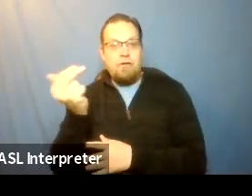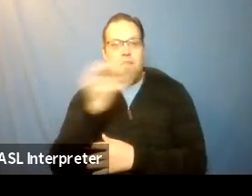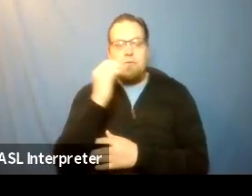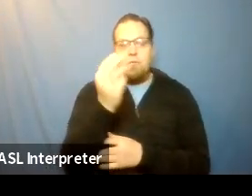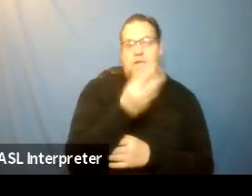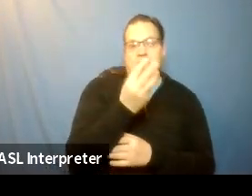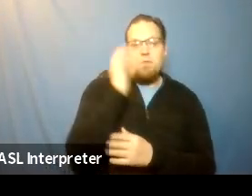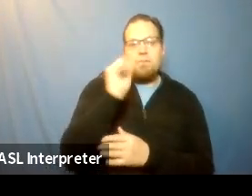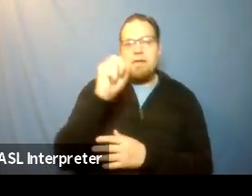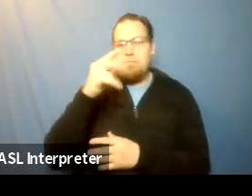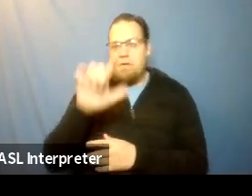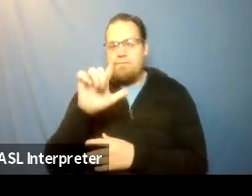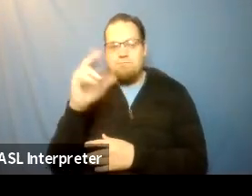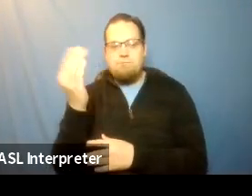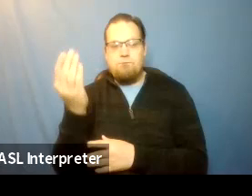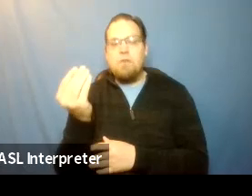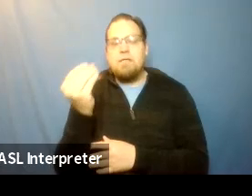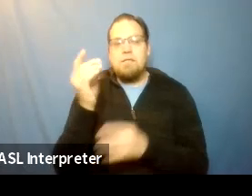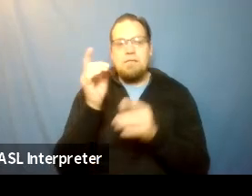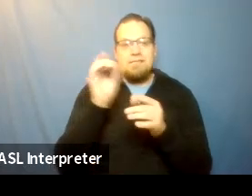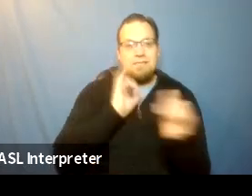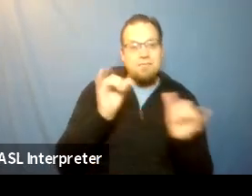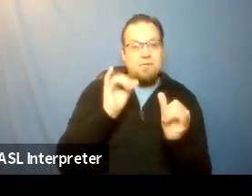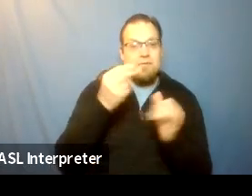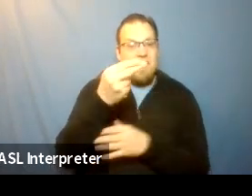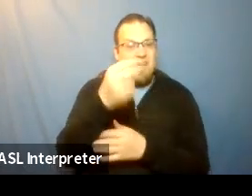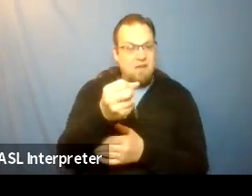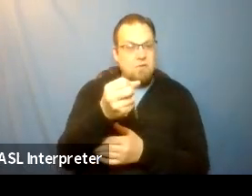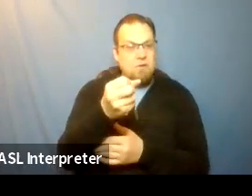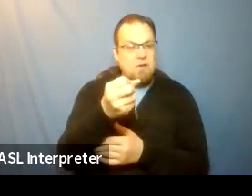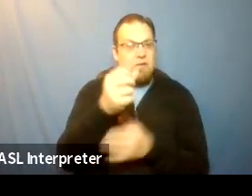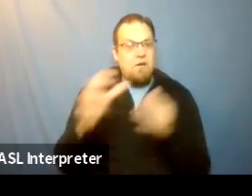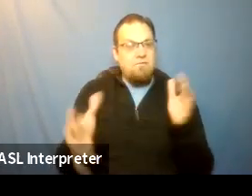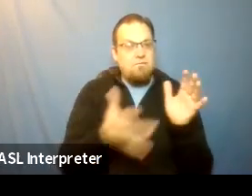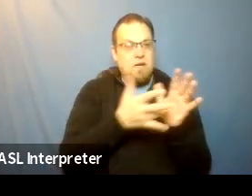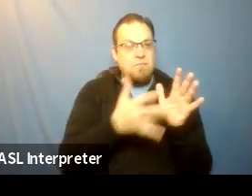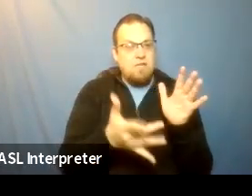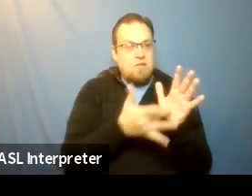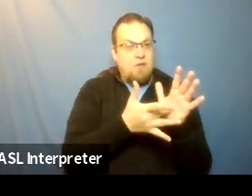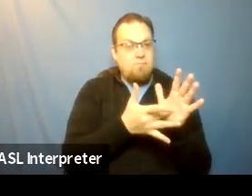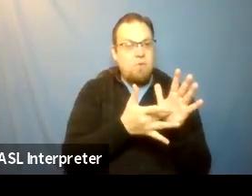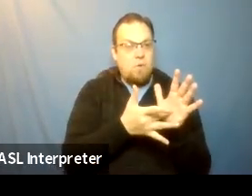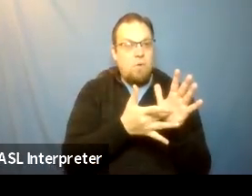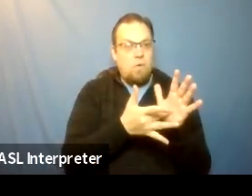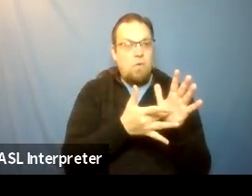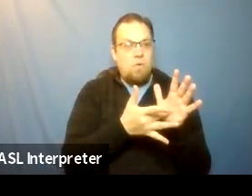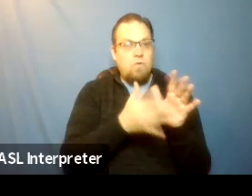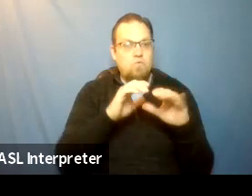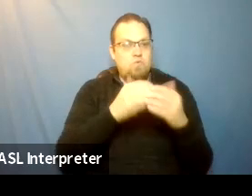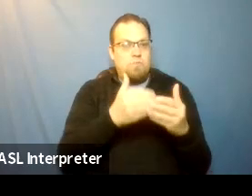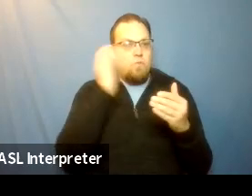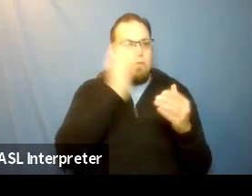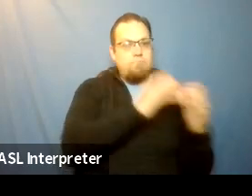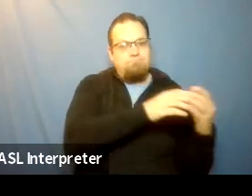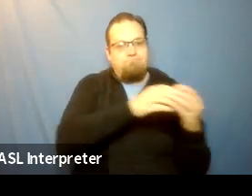April 14th. And similarly for the high school, the freshman and sophomore groups will come in